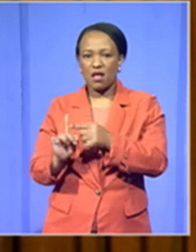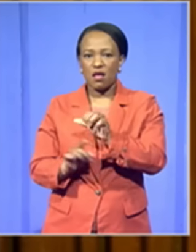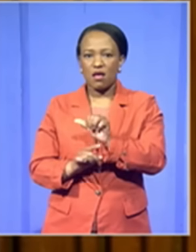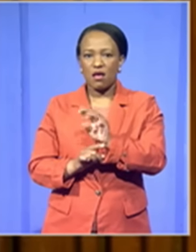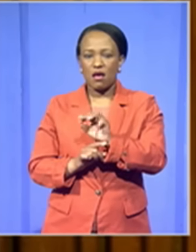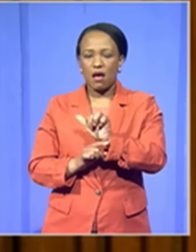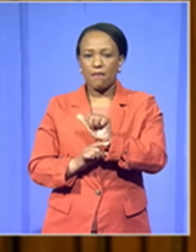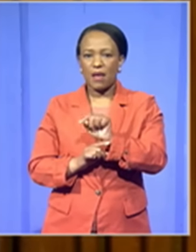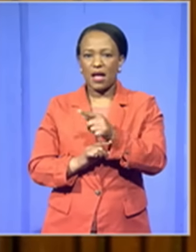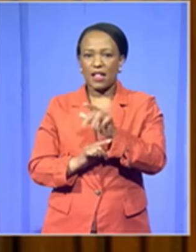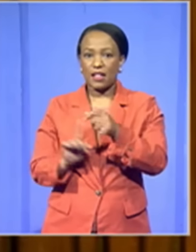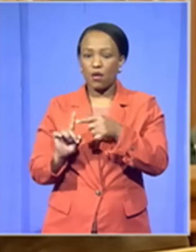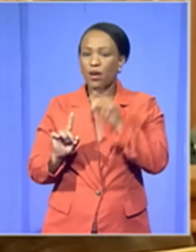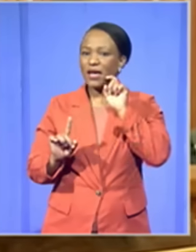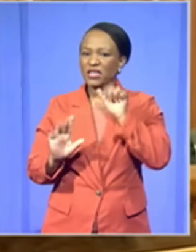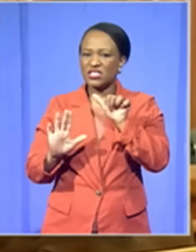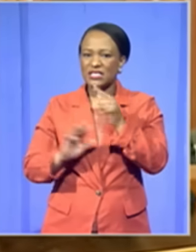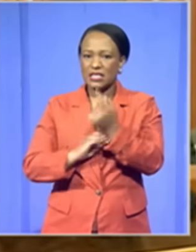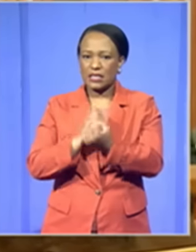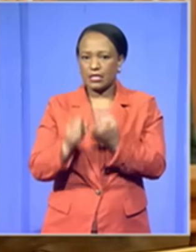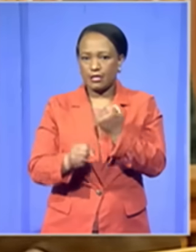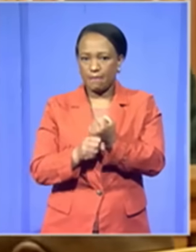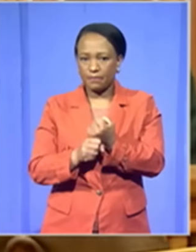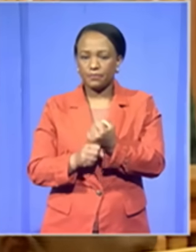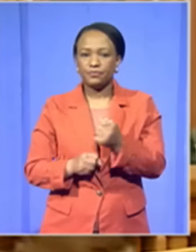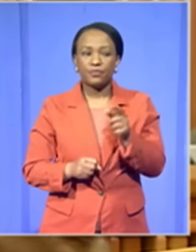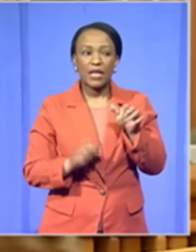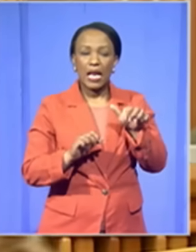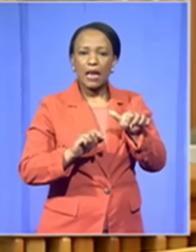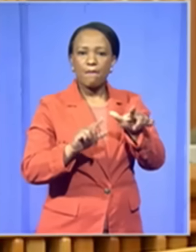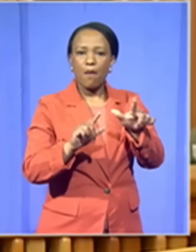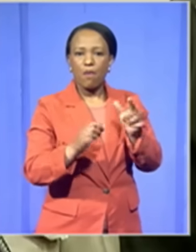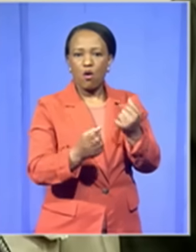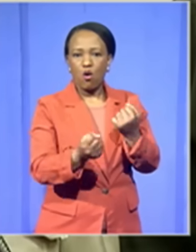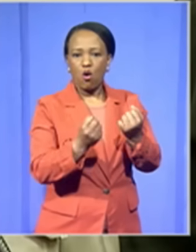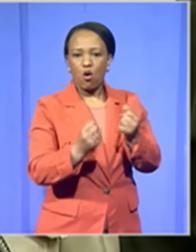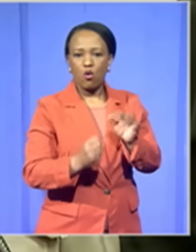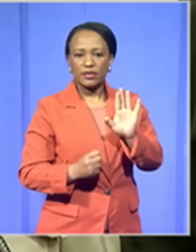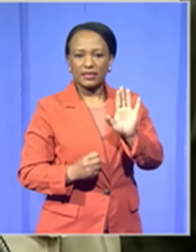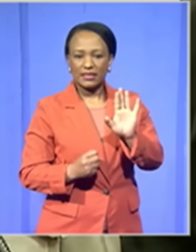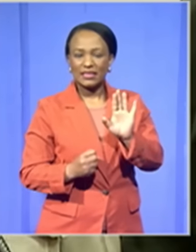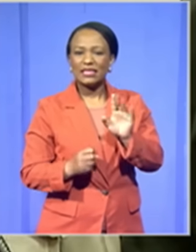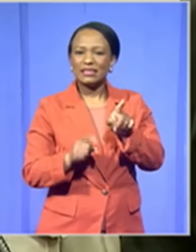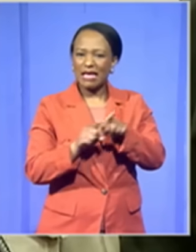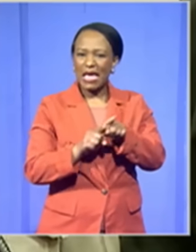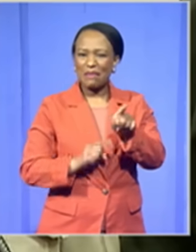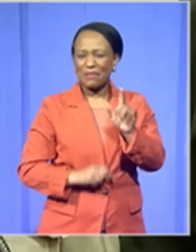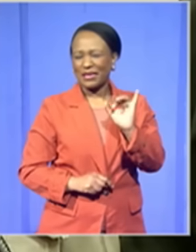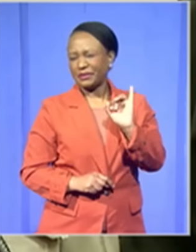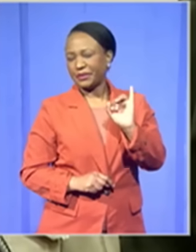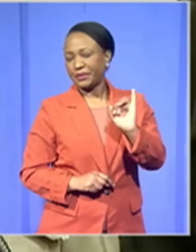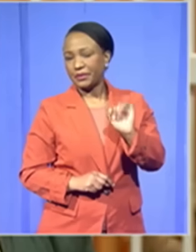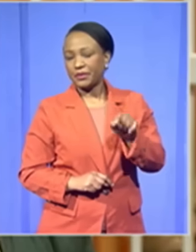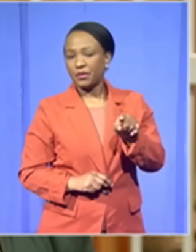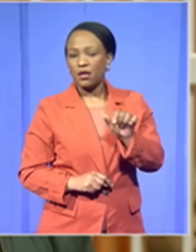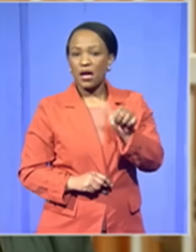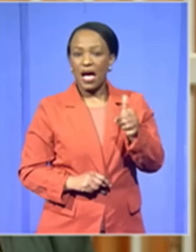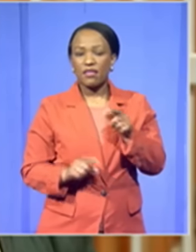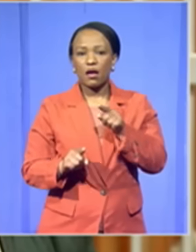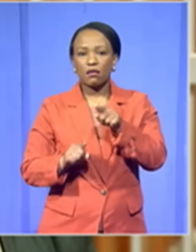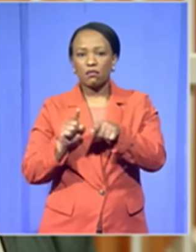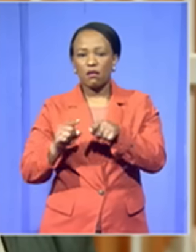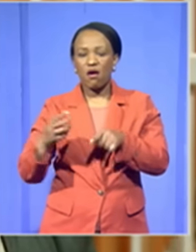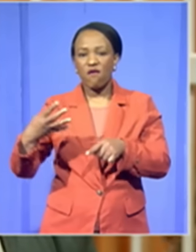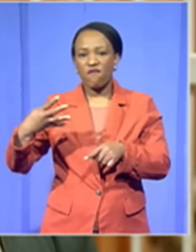dilemo tse tshiletseng. Ka ho le leng Limpopo ka tse harolang letswalo baqosuwa ba bane ho